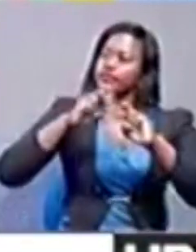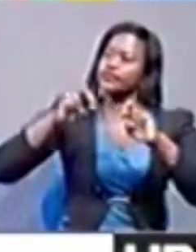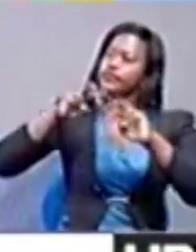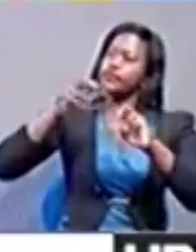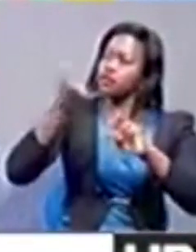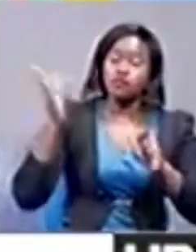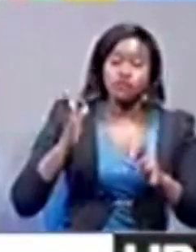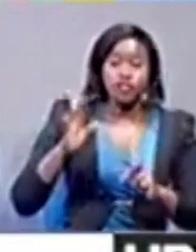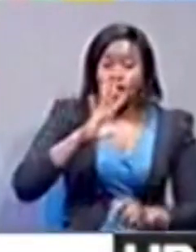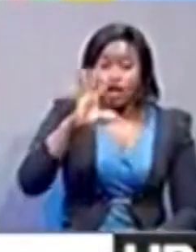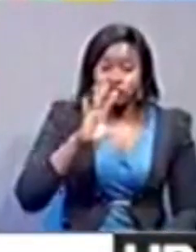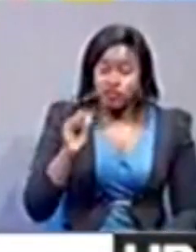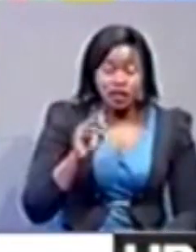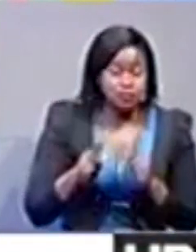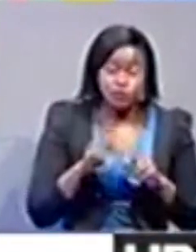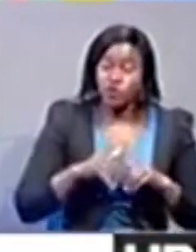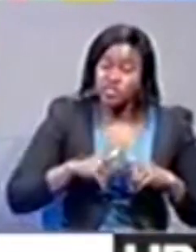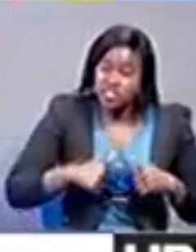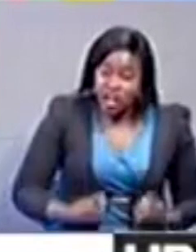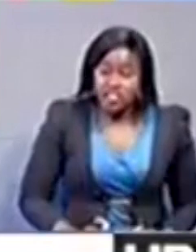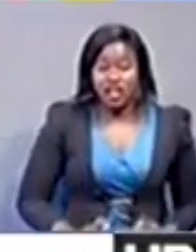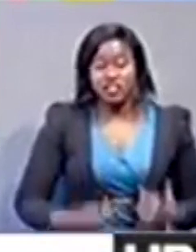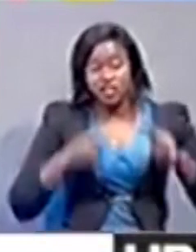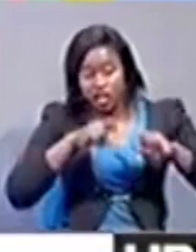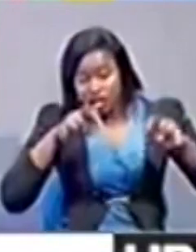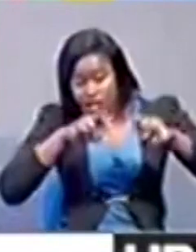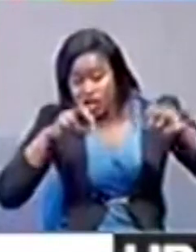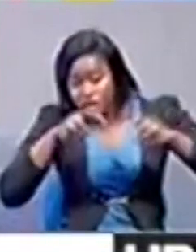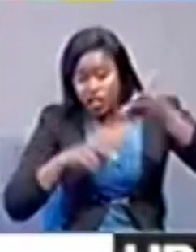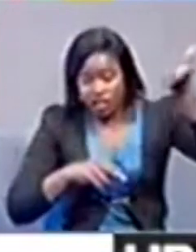Africa wako wada nokusaka. Okusaka.